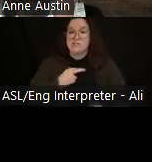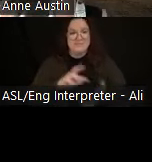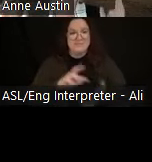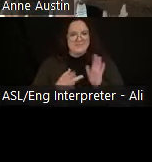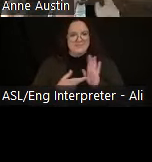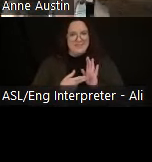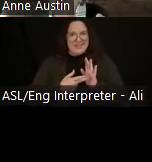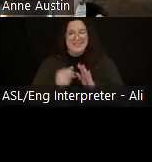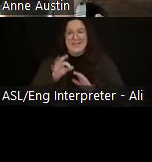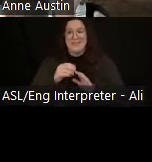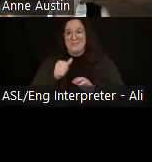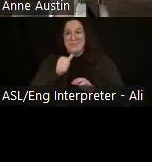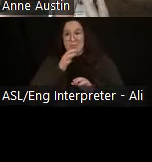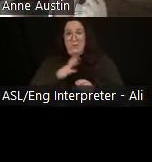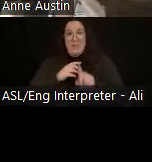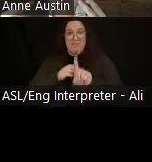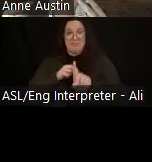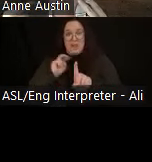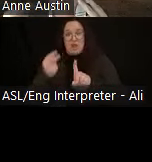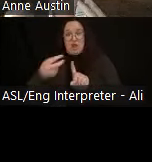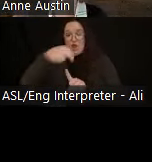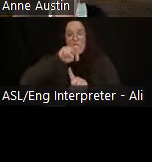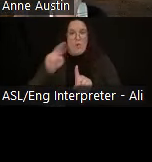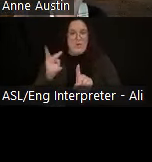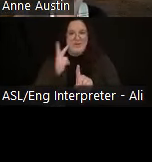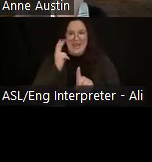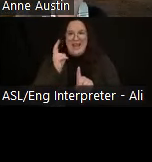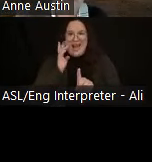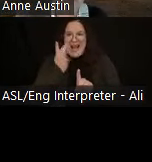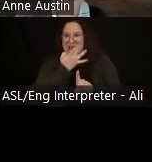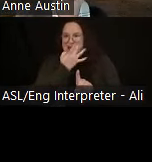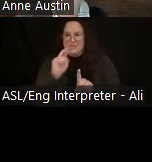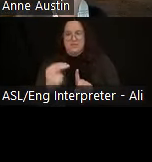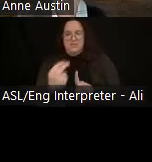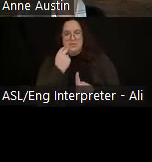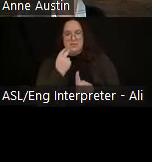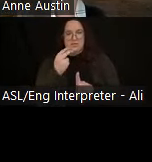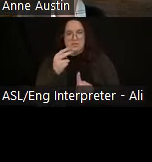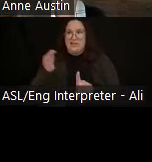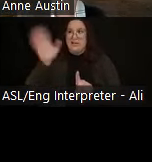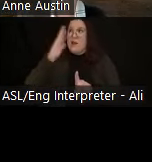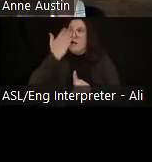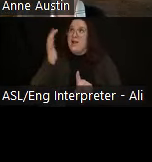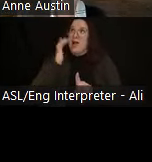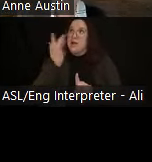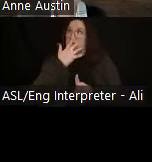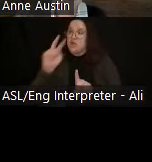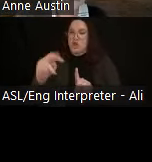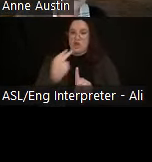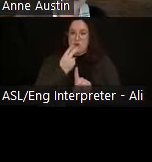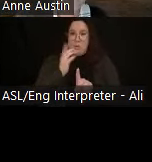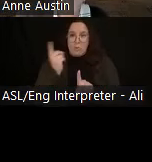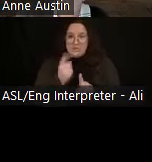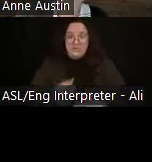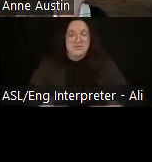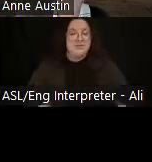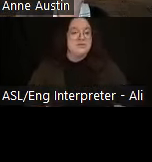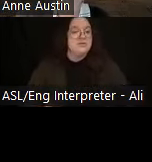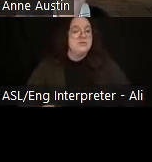however you looked at her, there was a pair of divine eyes looking back at you. They were also